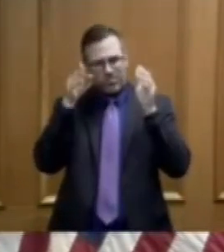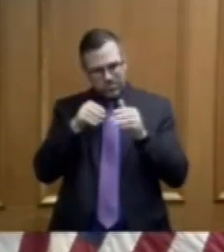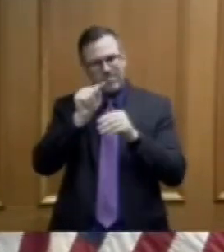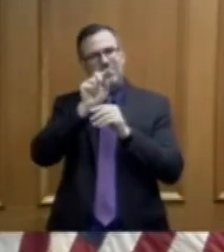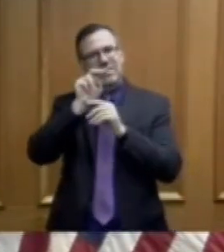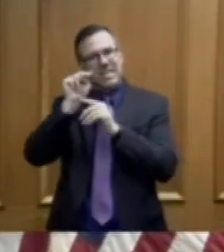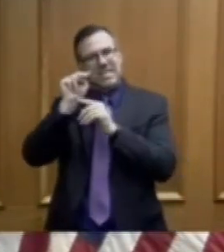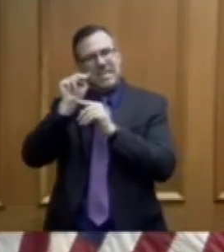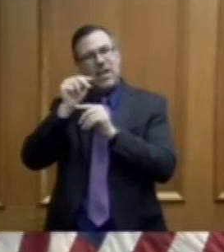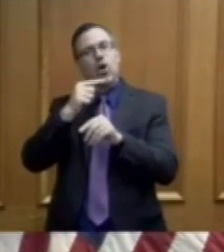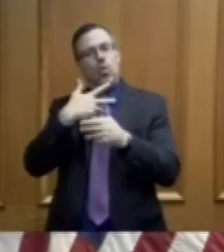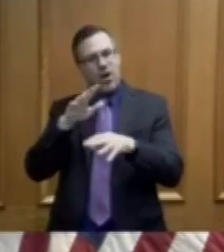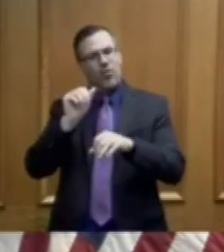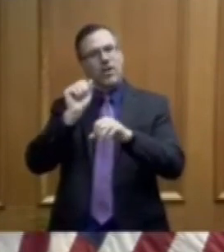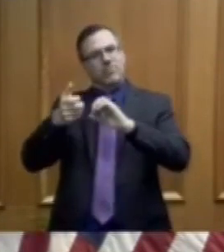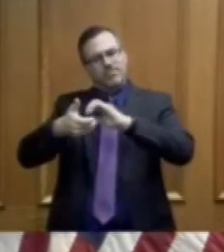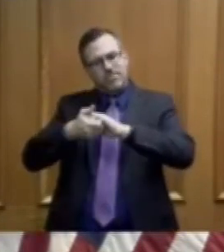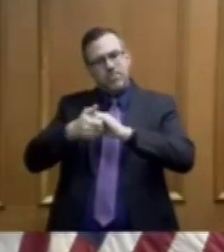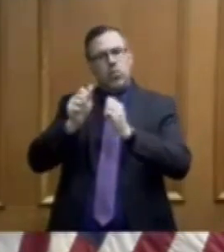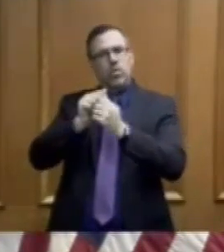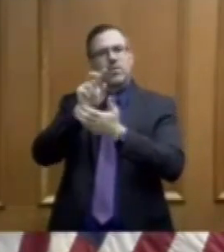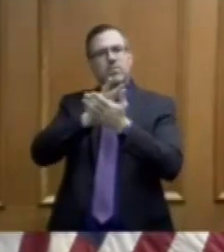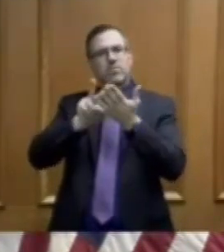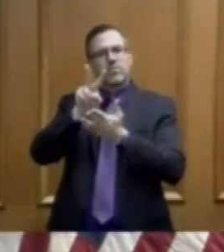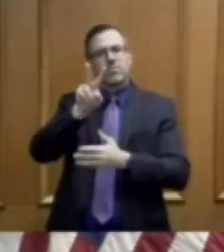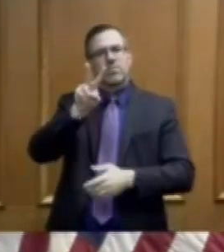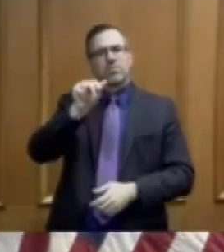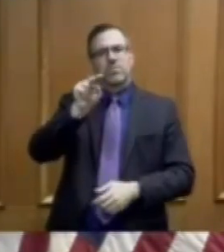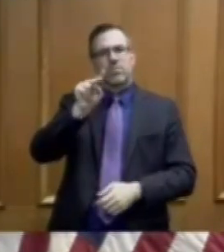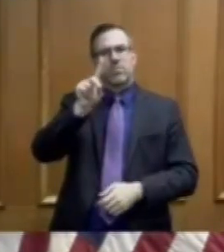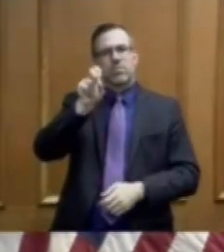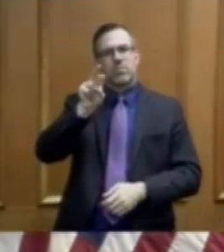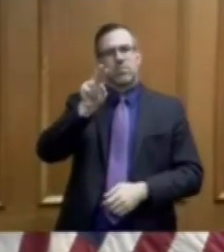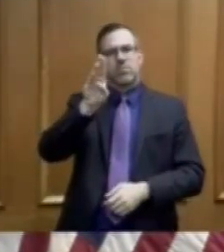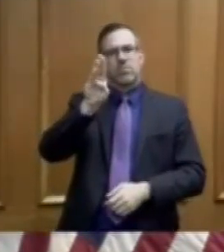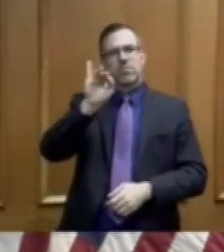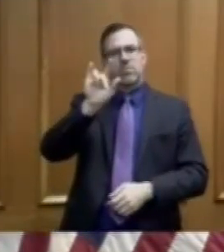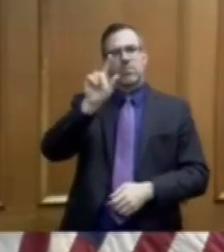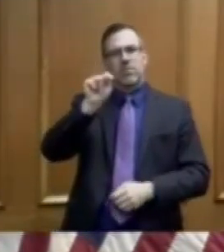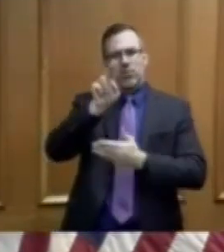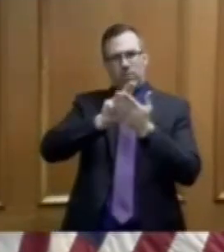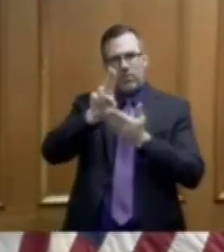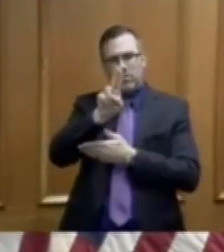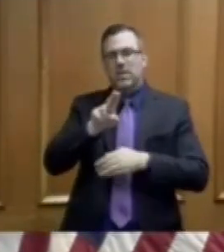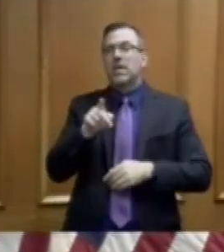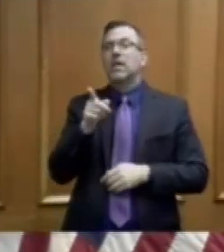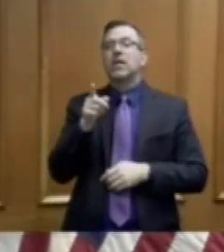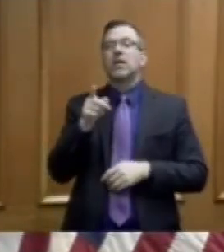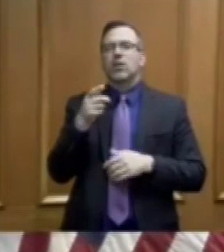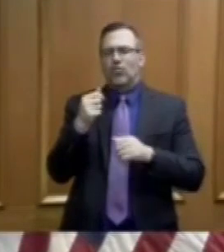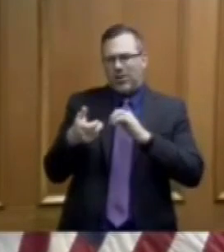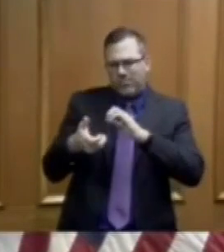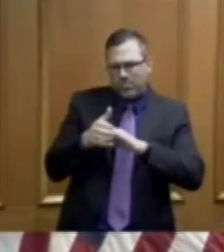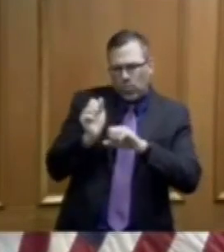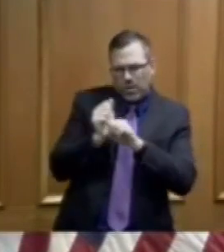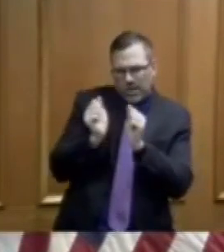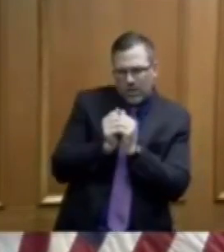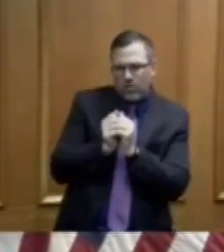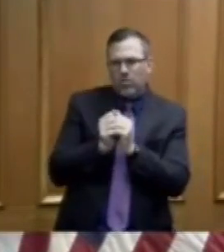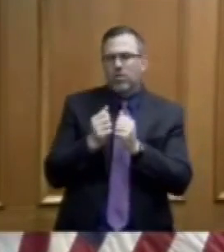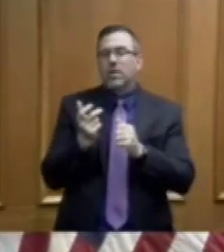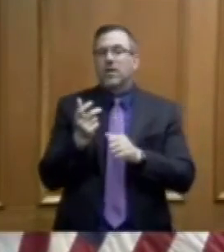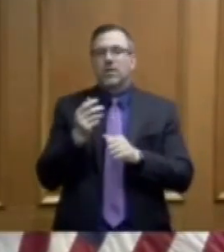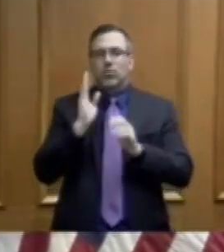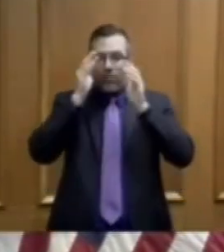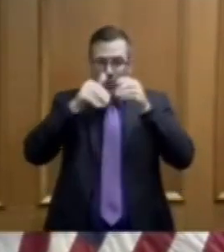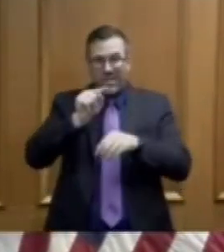Vanderbilt to get that, and we have a part of that model, but right now we're trying to meld those models to get a better picture. But the